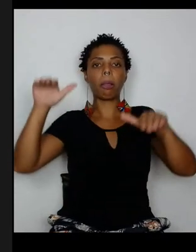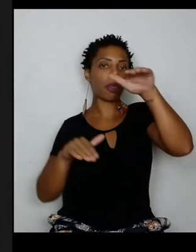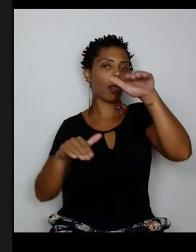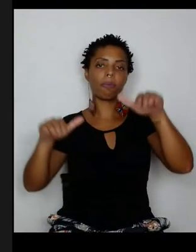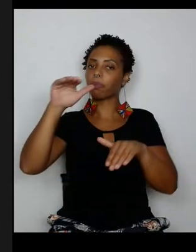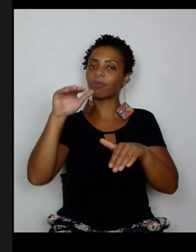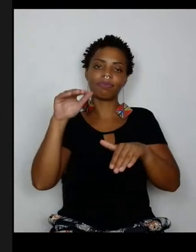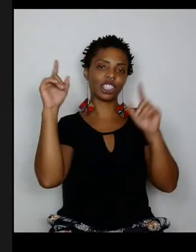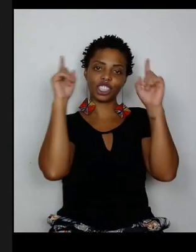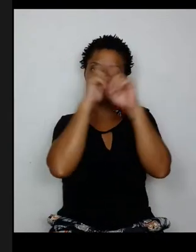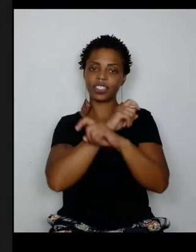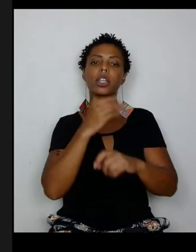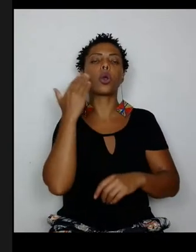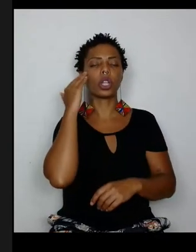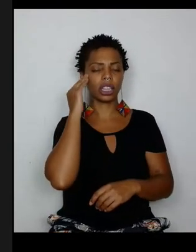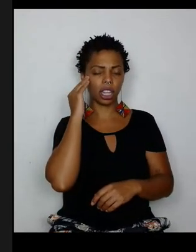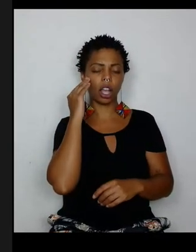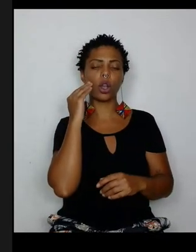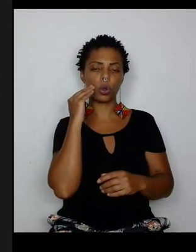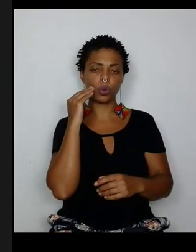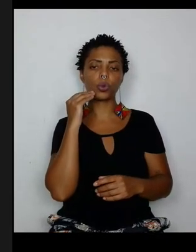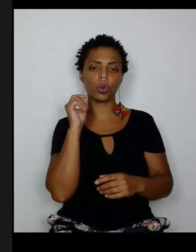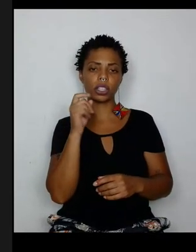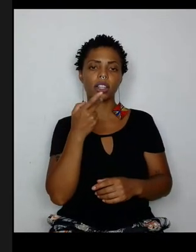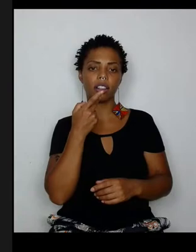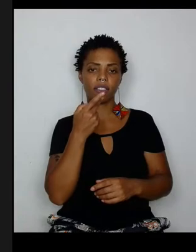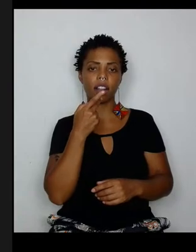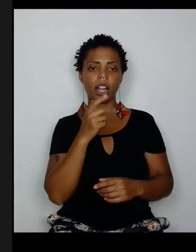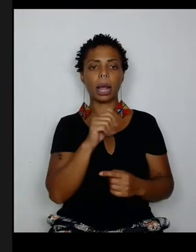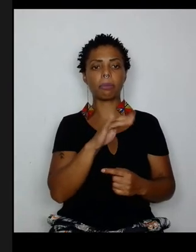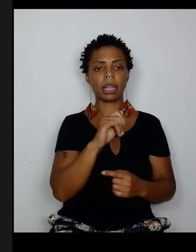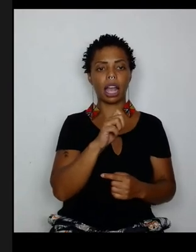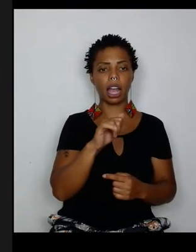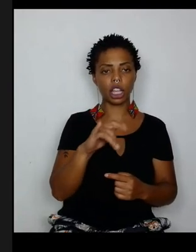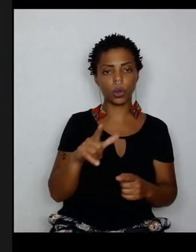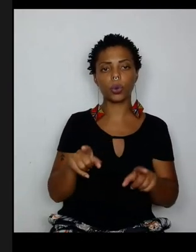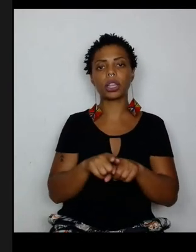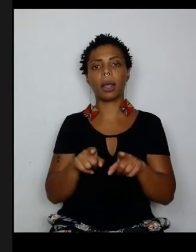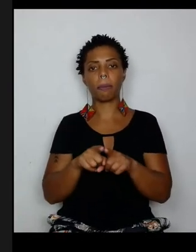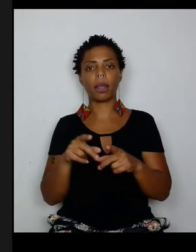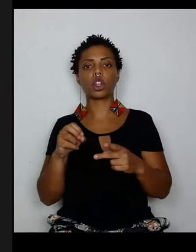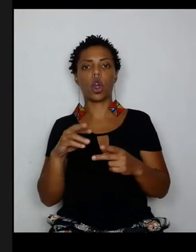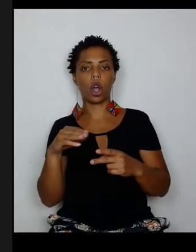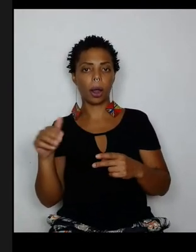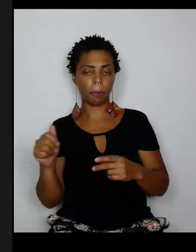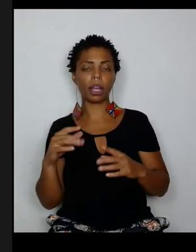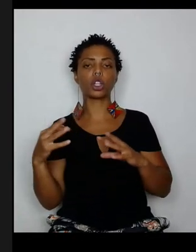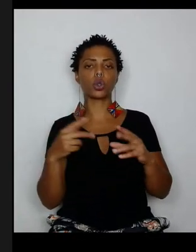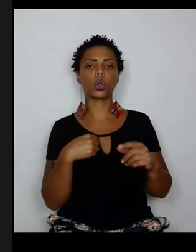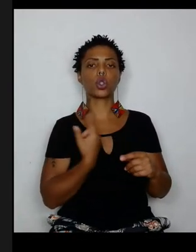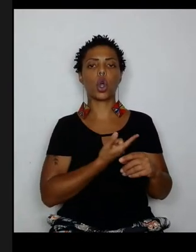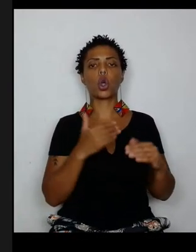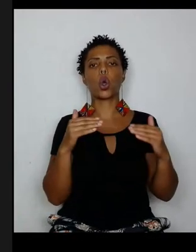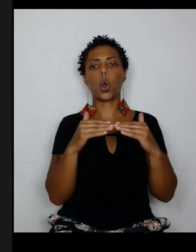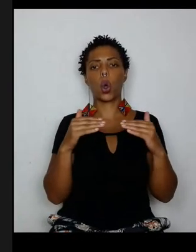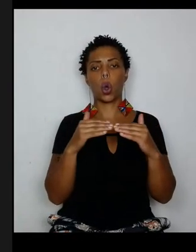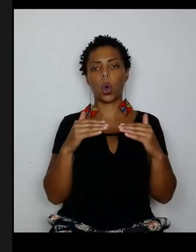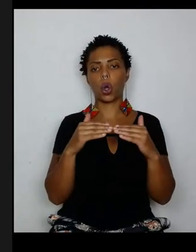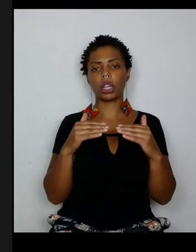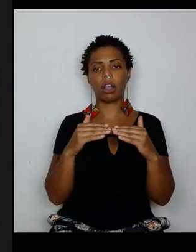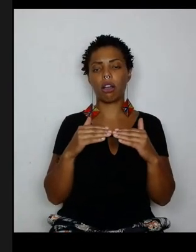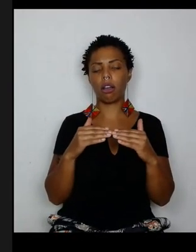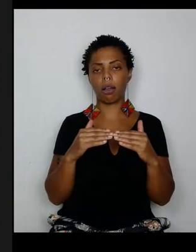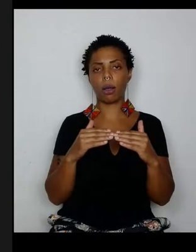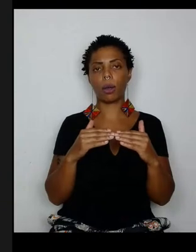norma brady and i uh and you i think agree that this was not a a moral life